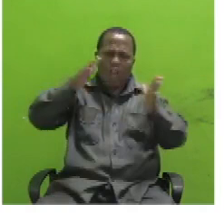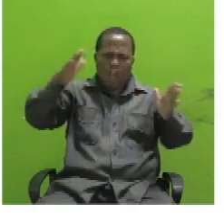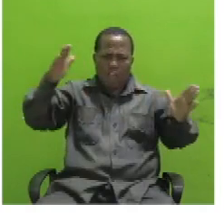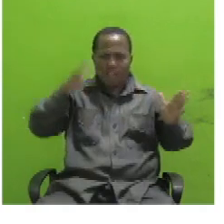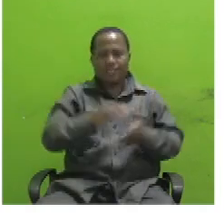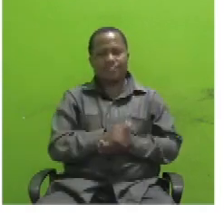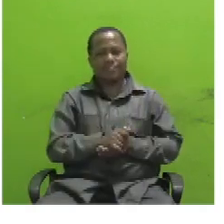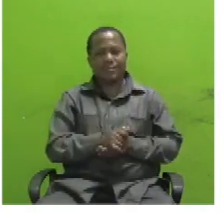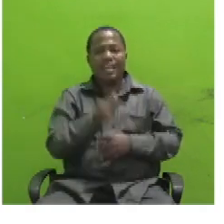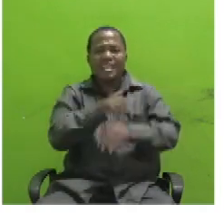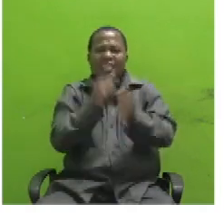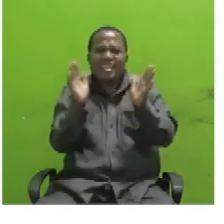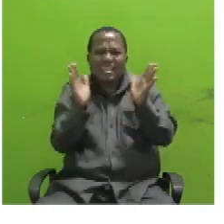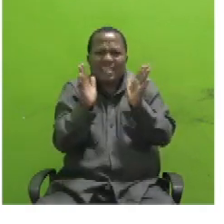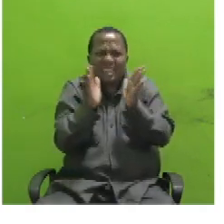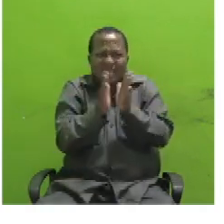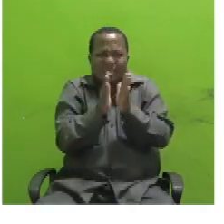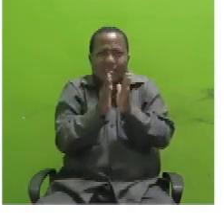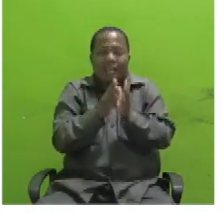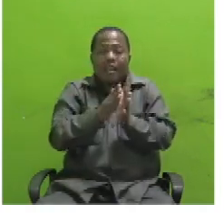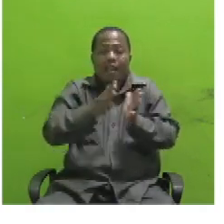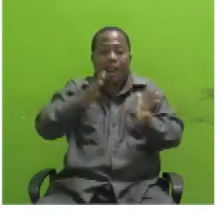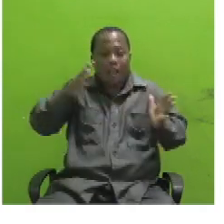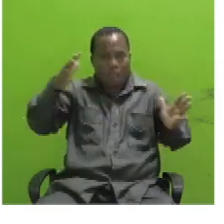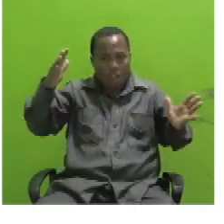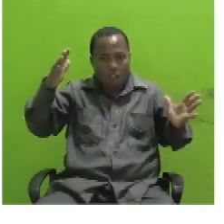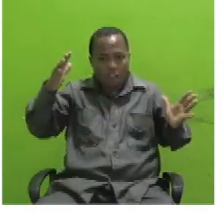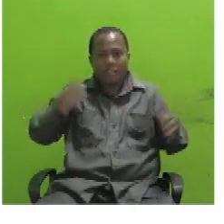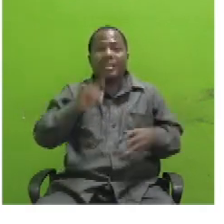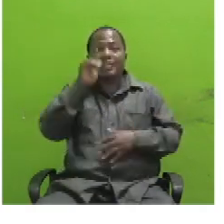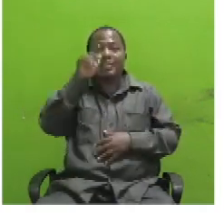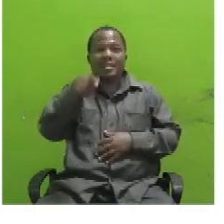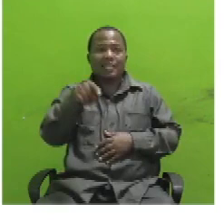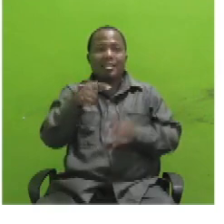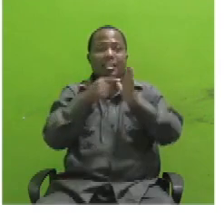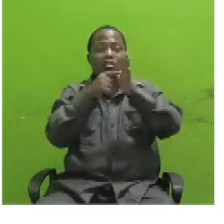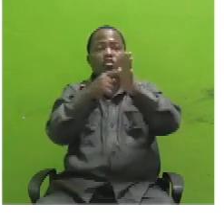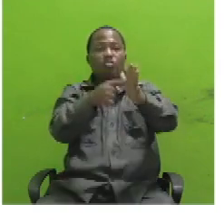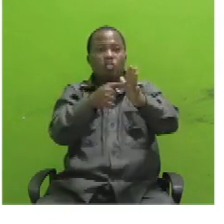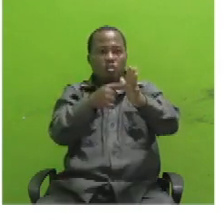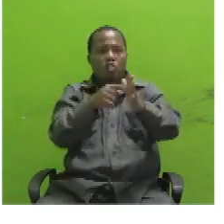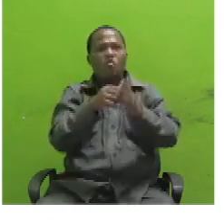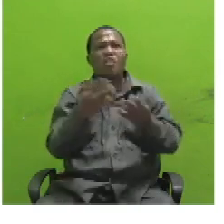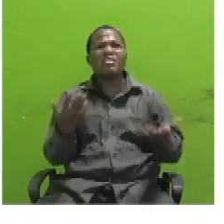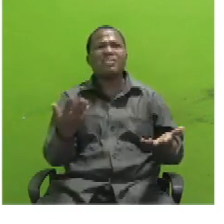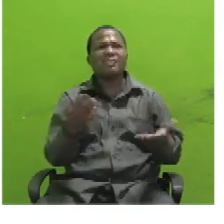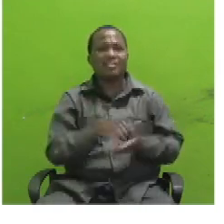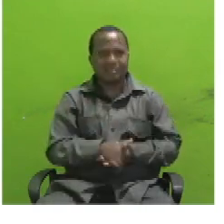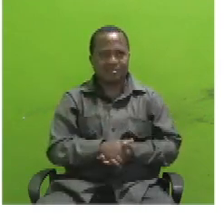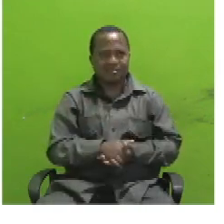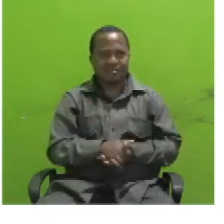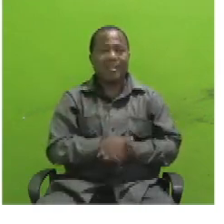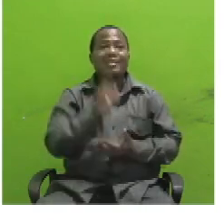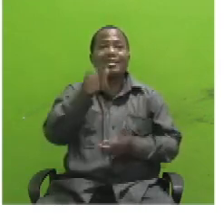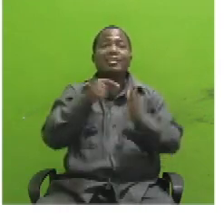Thin and long one. This hand shows what? Yes,